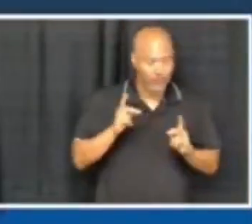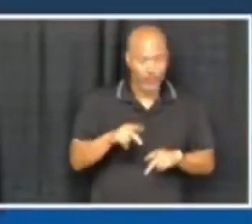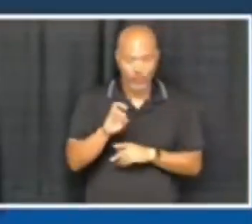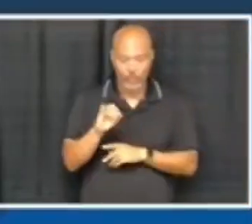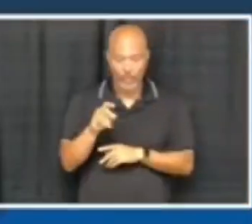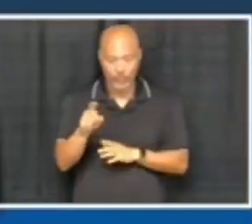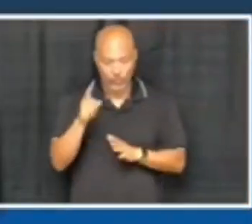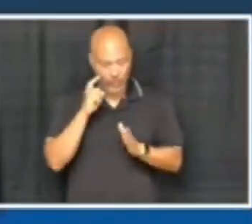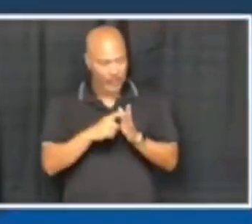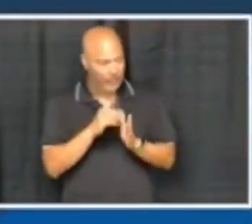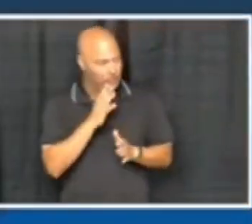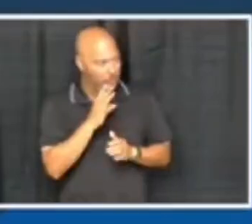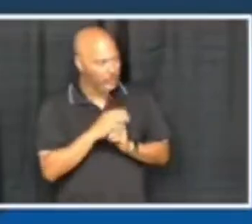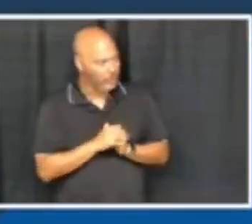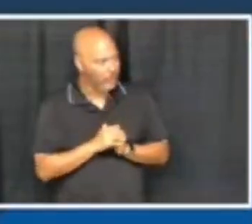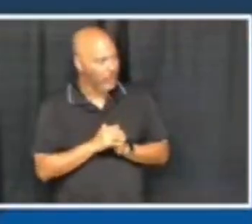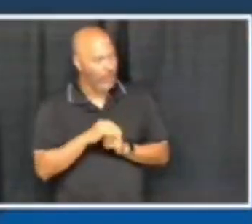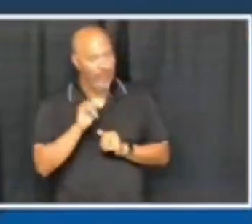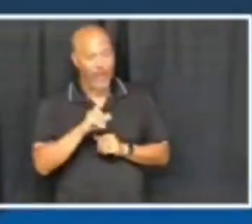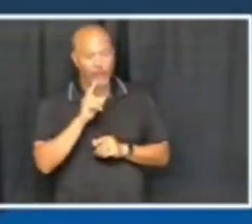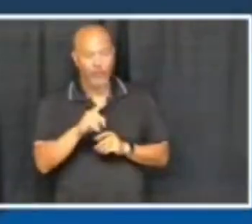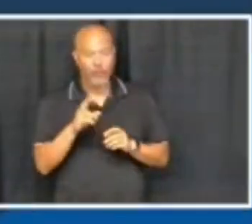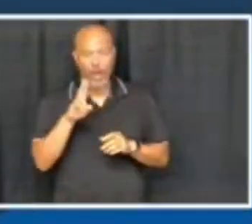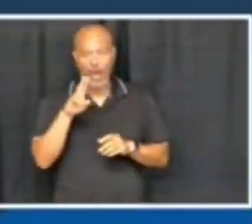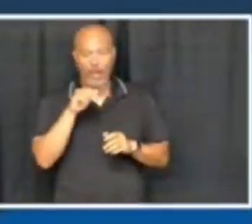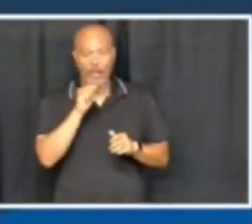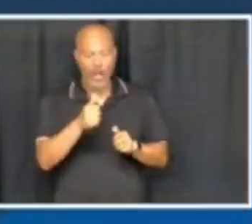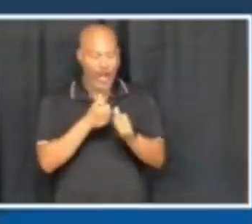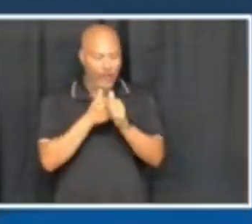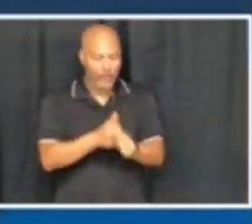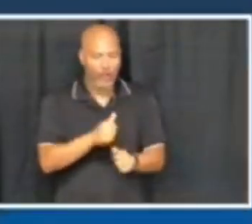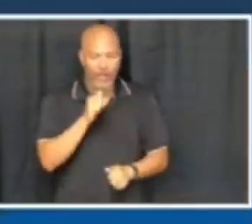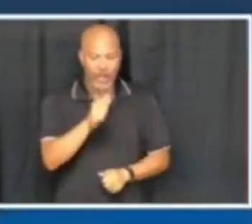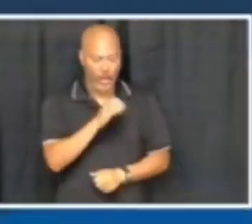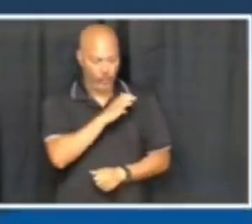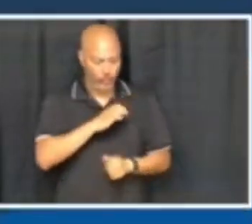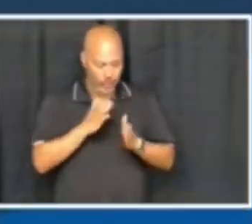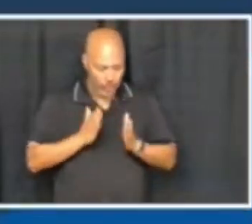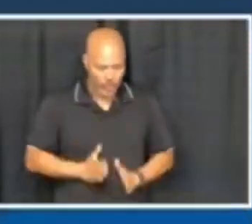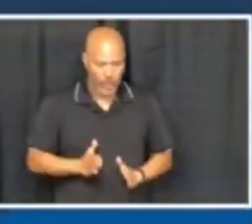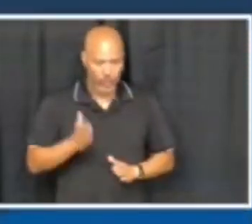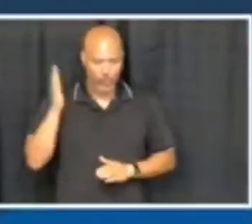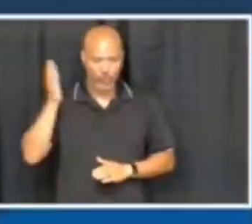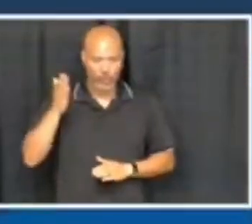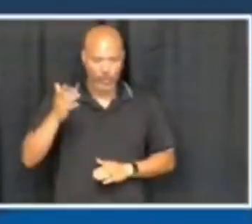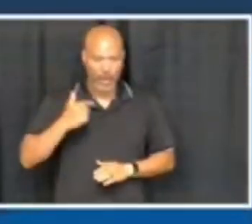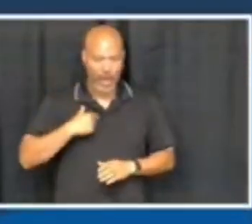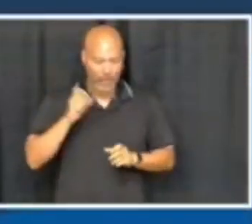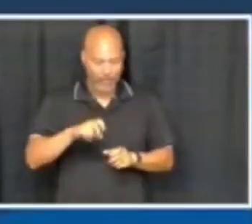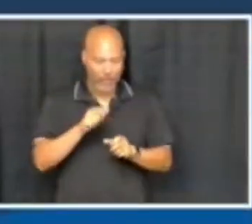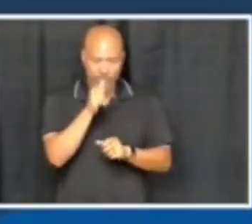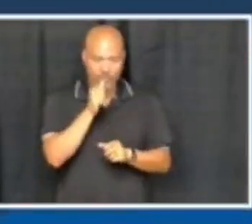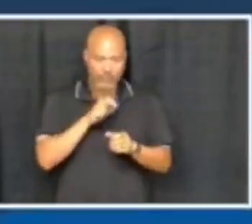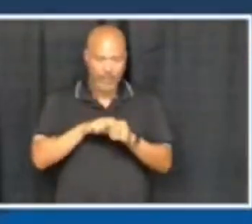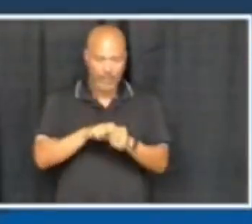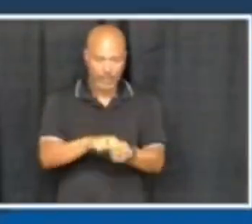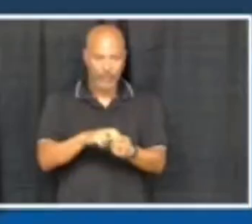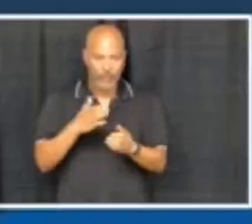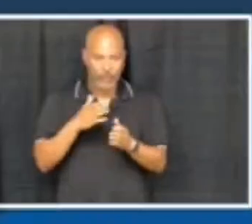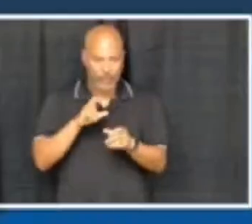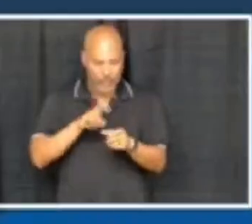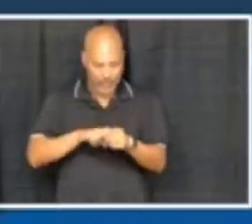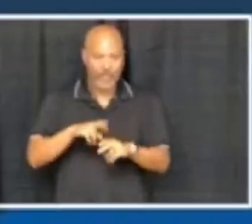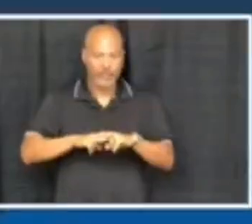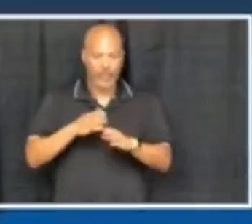you're recognized. That was the most ungodly, unchristian presentation I've had to sit through yet. I'd